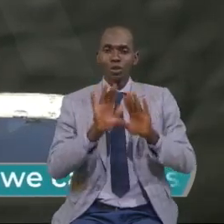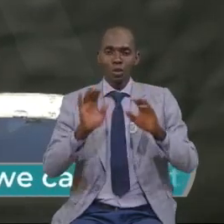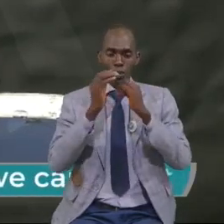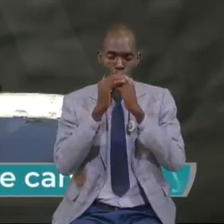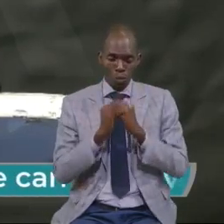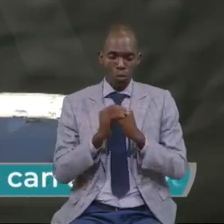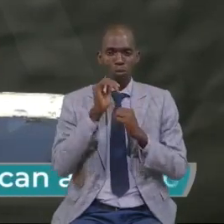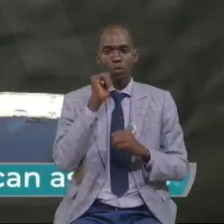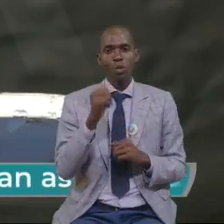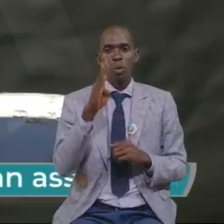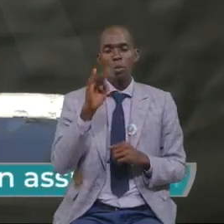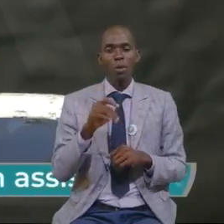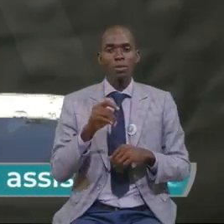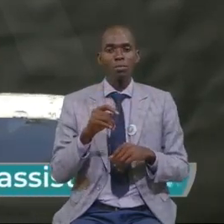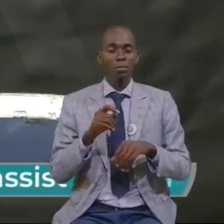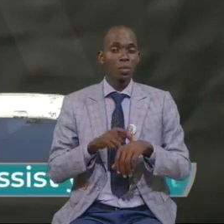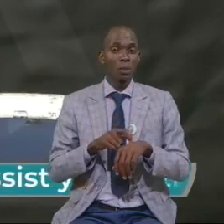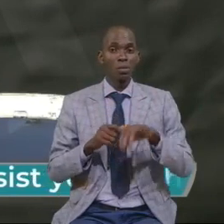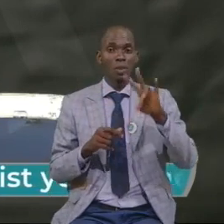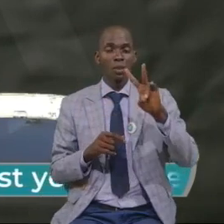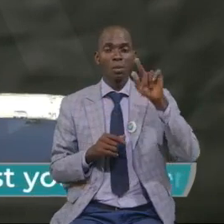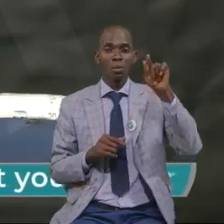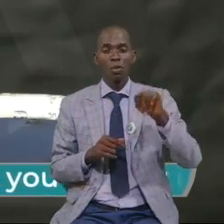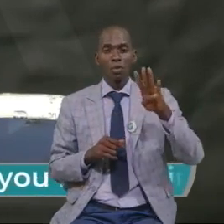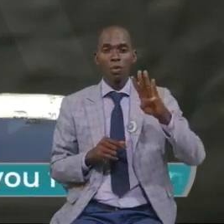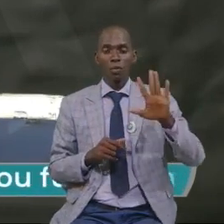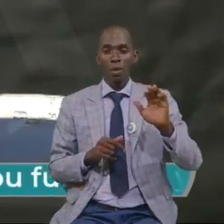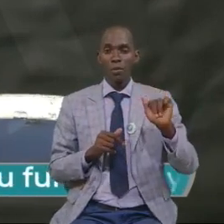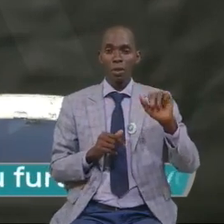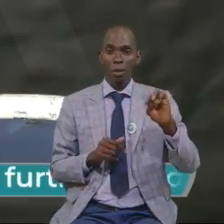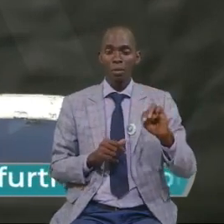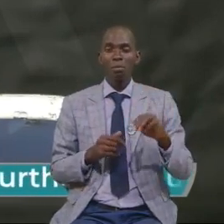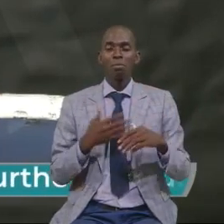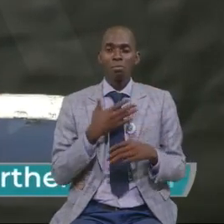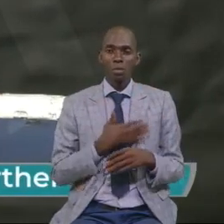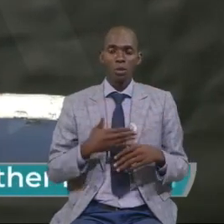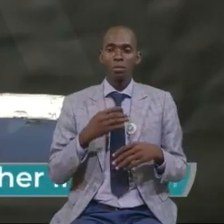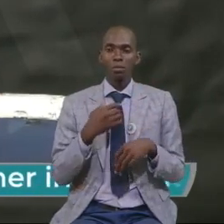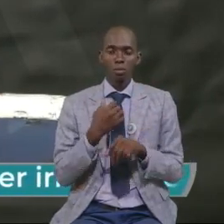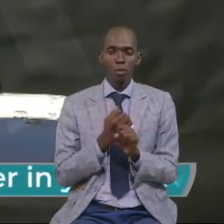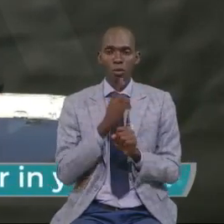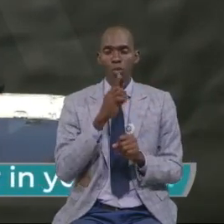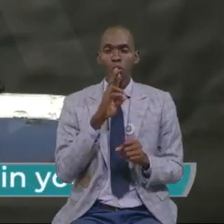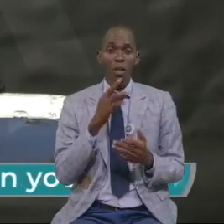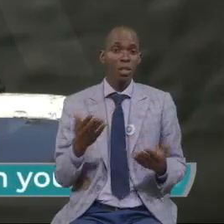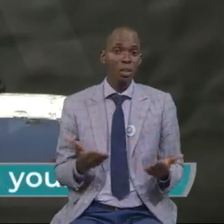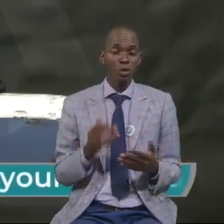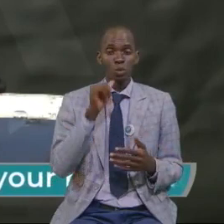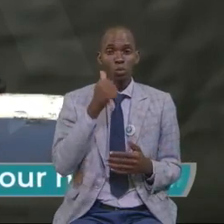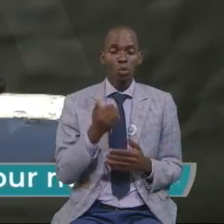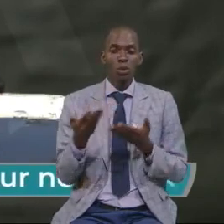by 7:45. Let's make sure we are here. Tomorrow's service will be